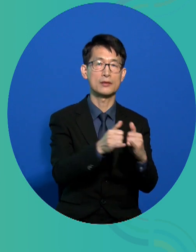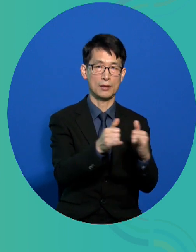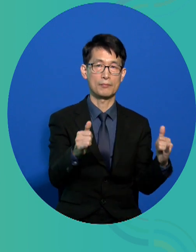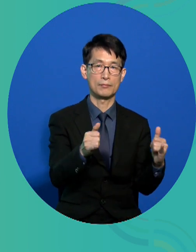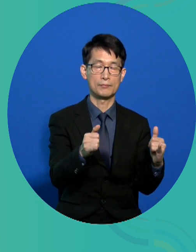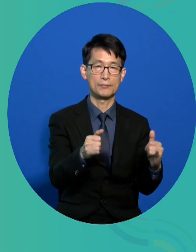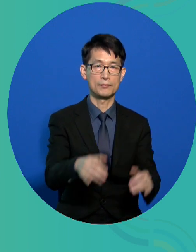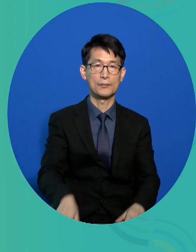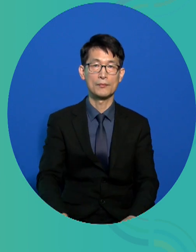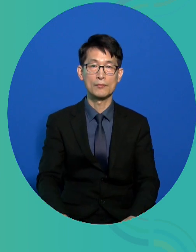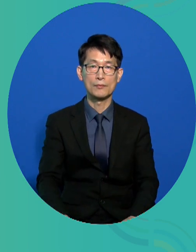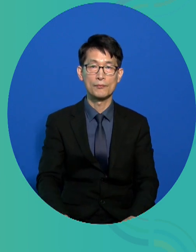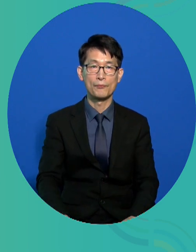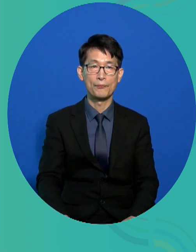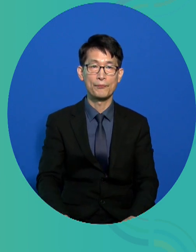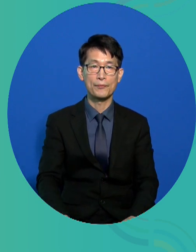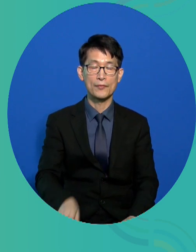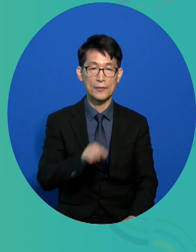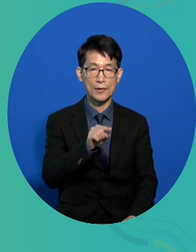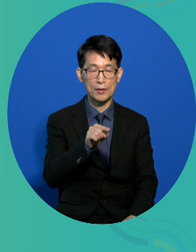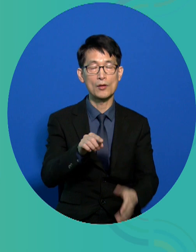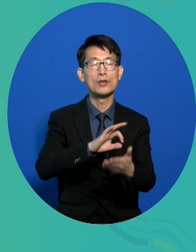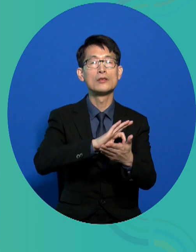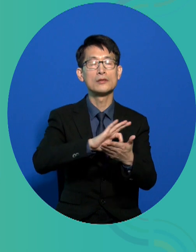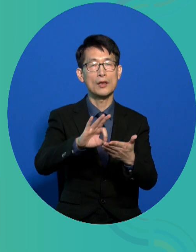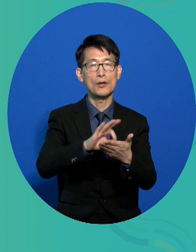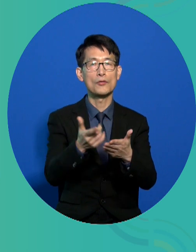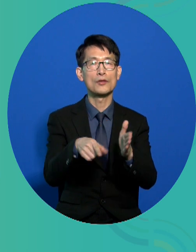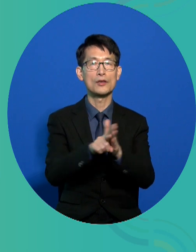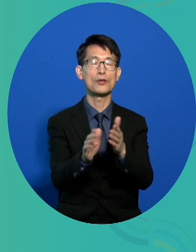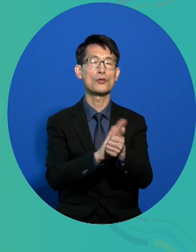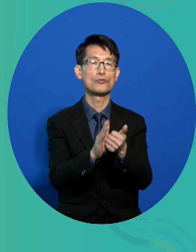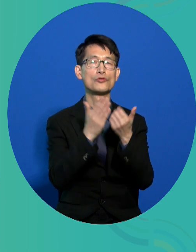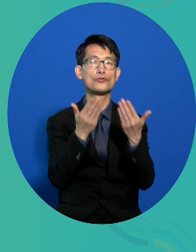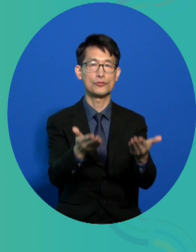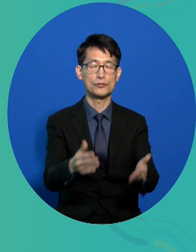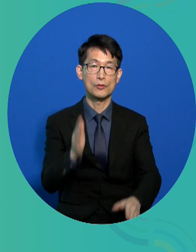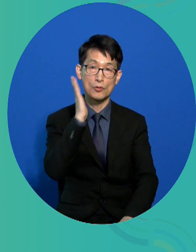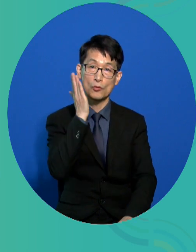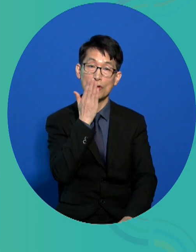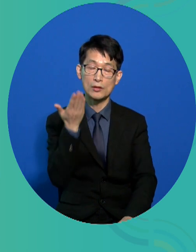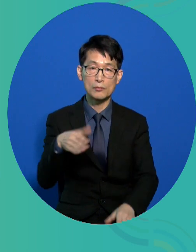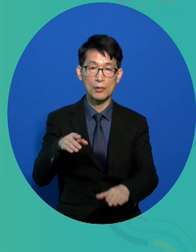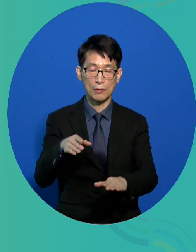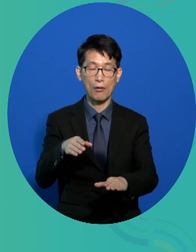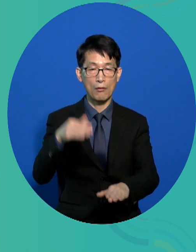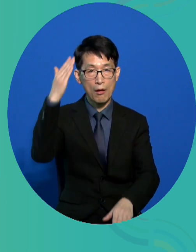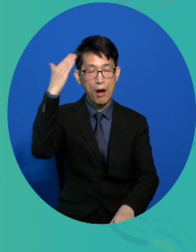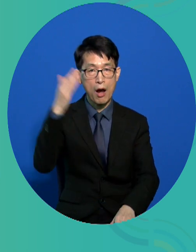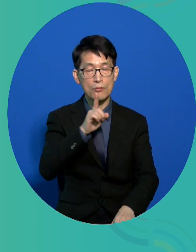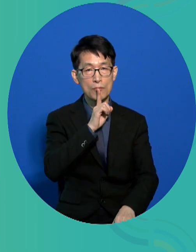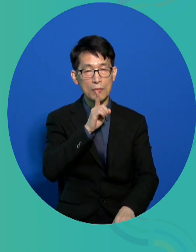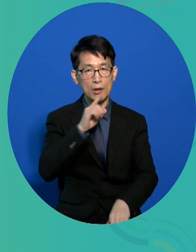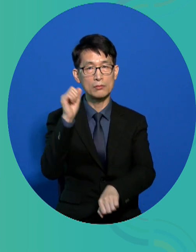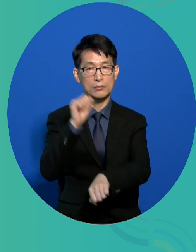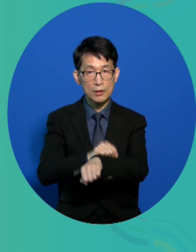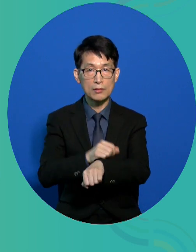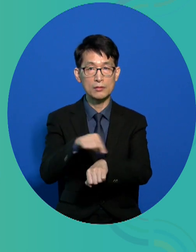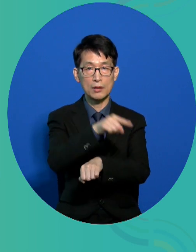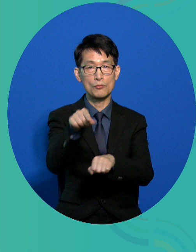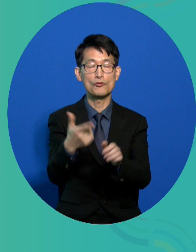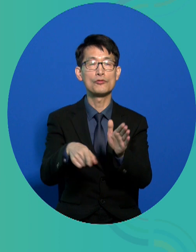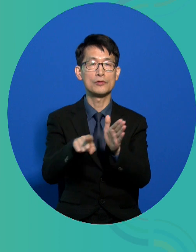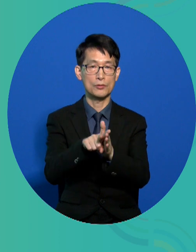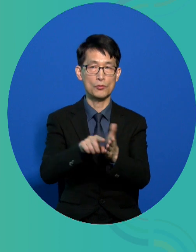use Korean as their first language can avail of the service, or the deaf who use Korean as a second